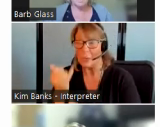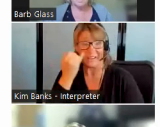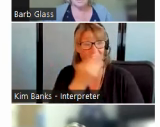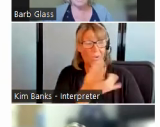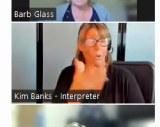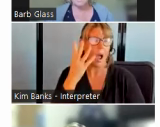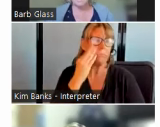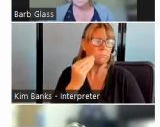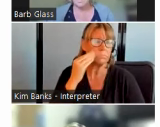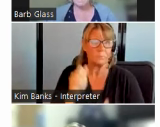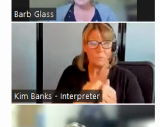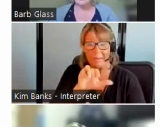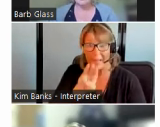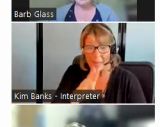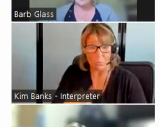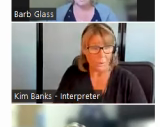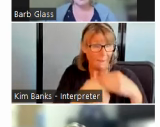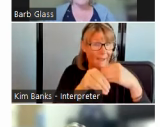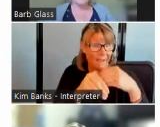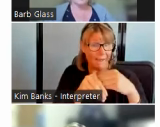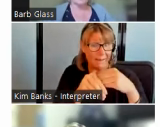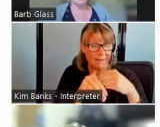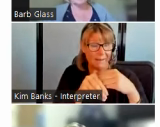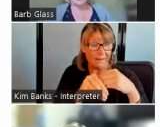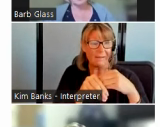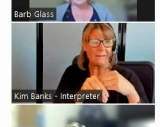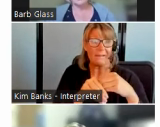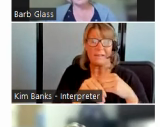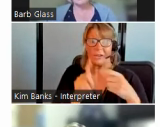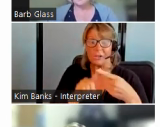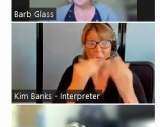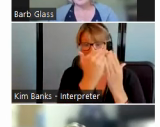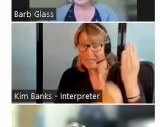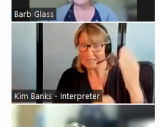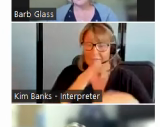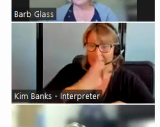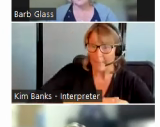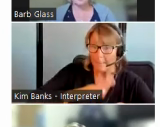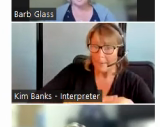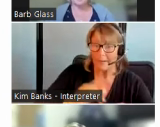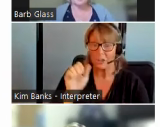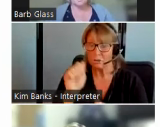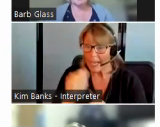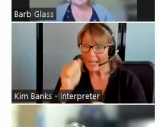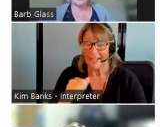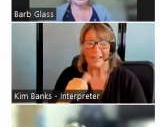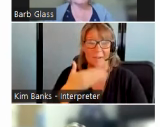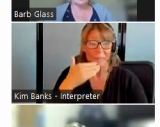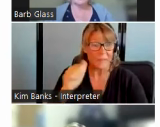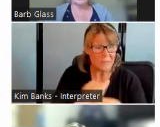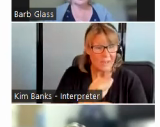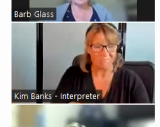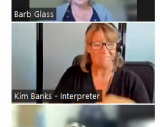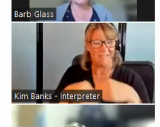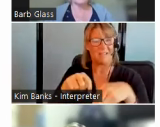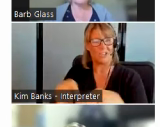CaMS and you have something to add to our tips and tricks and best practices, feel free to put that in the chat, because